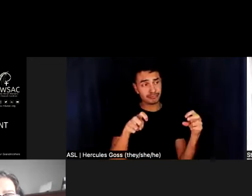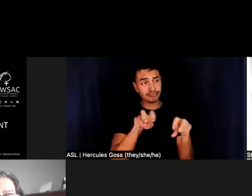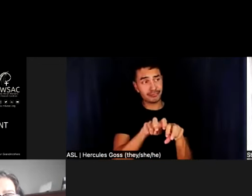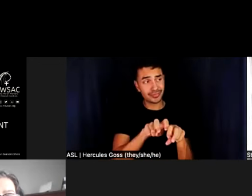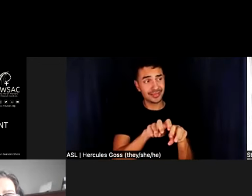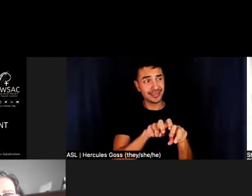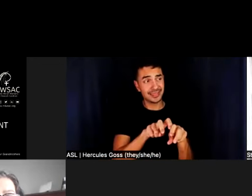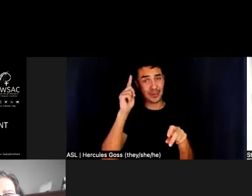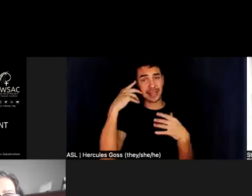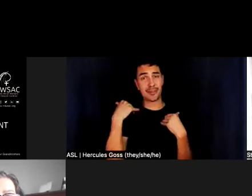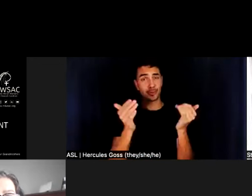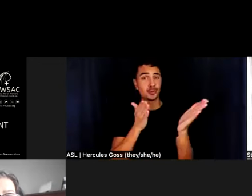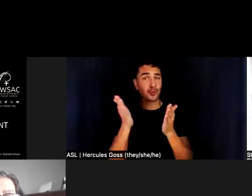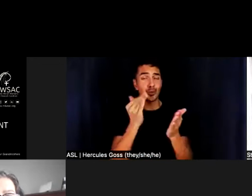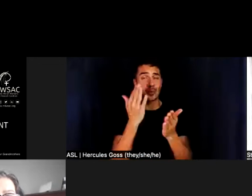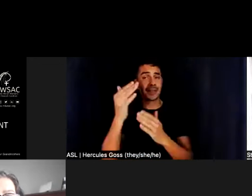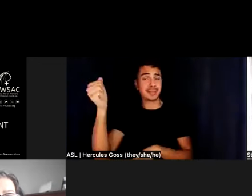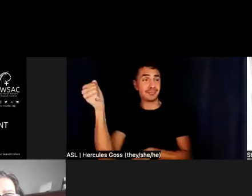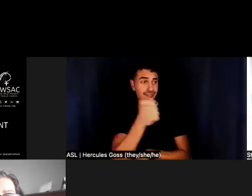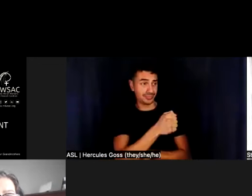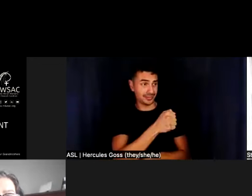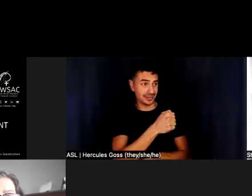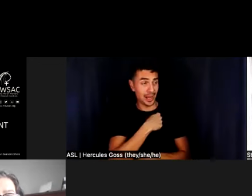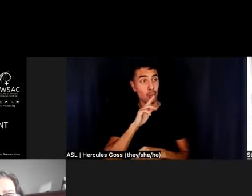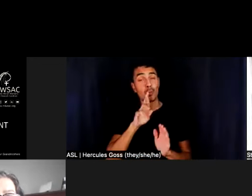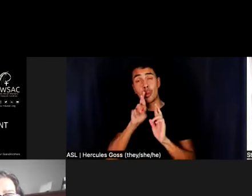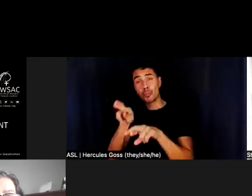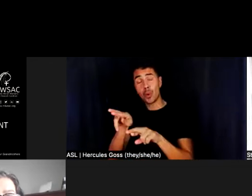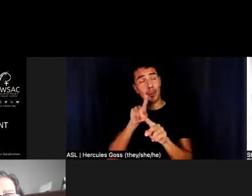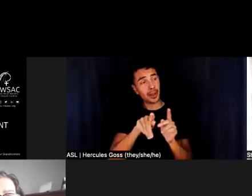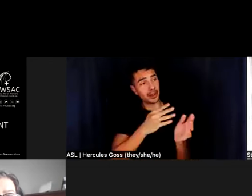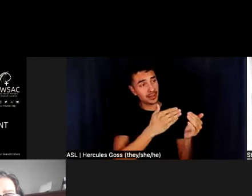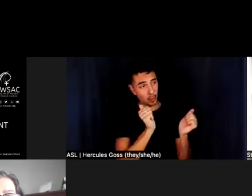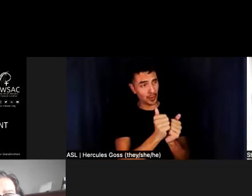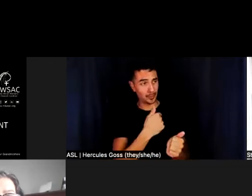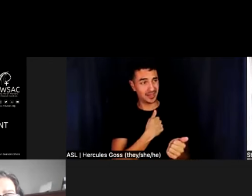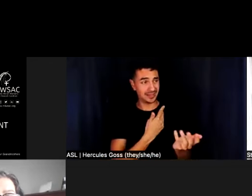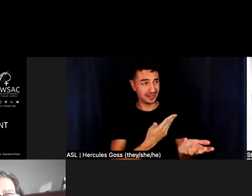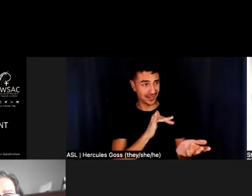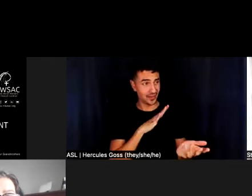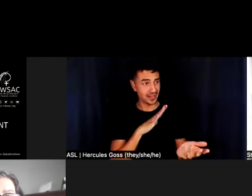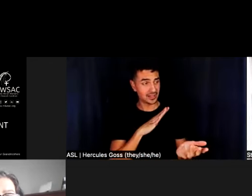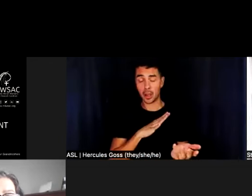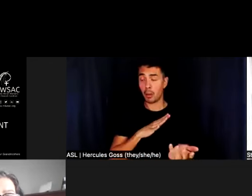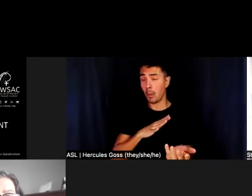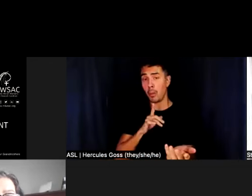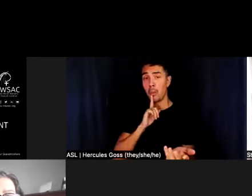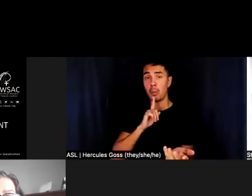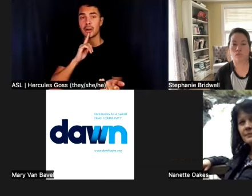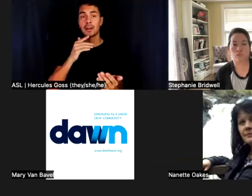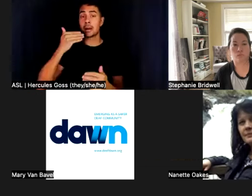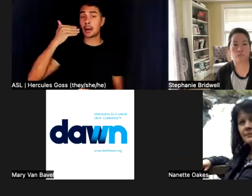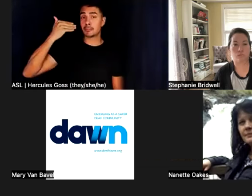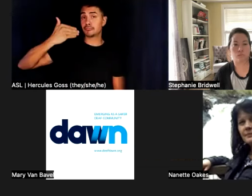that connection? I always had a really good experience in doing it that way. And someone may, more often than